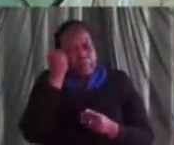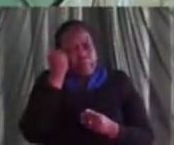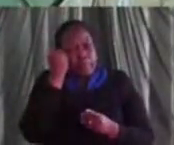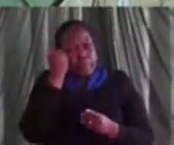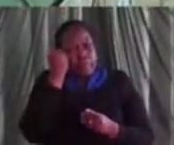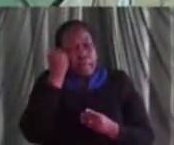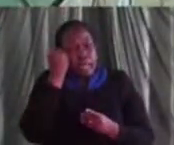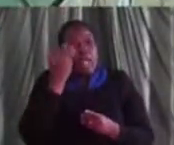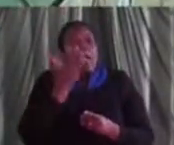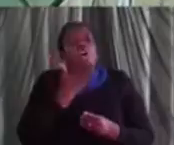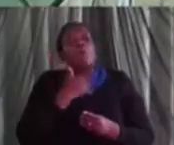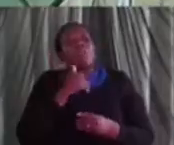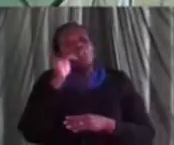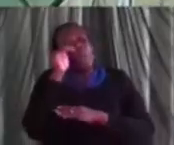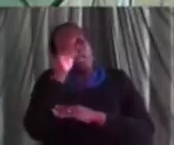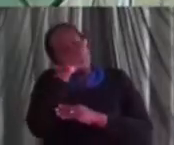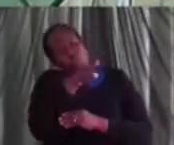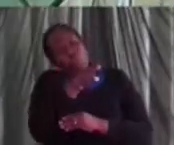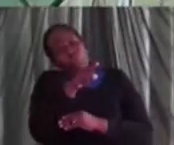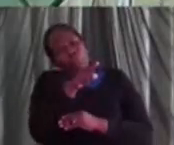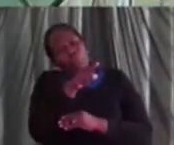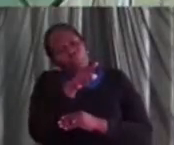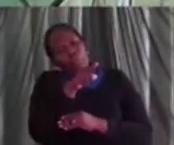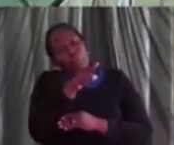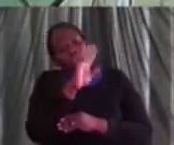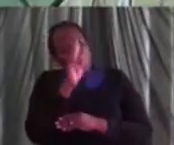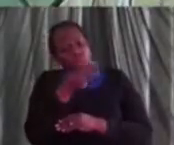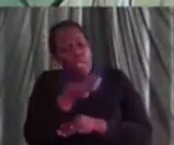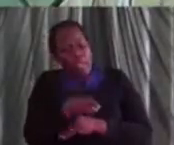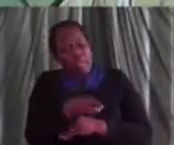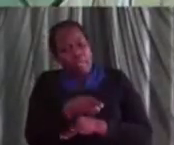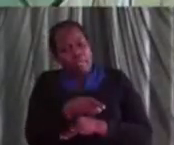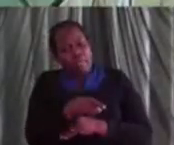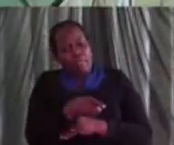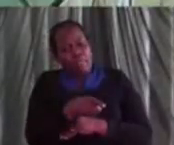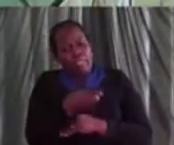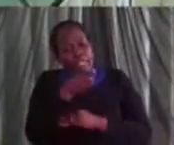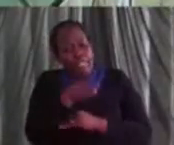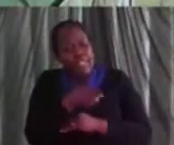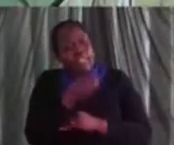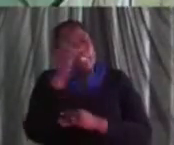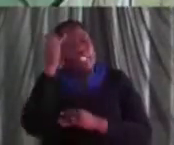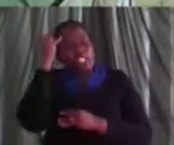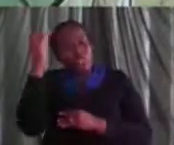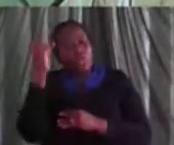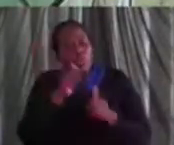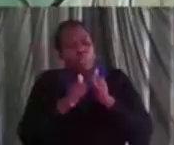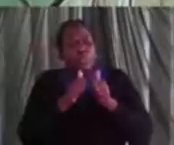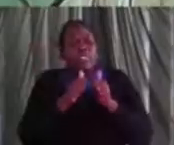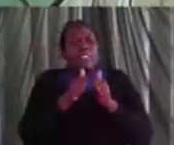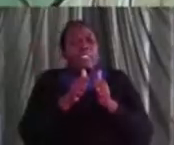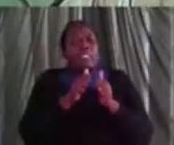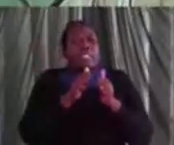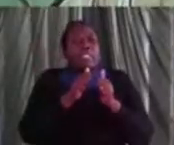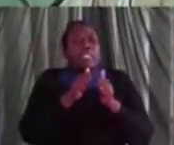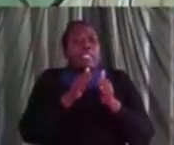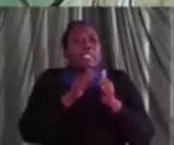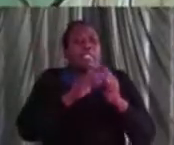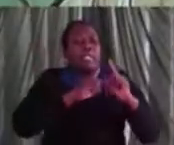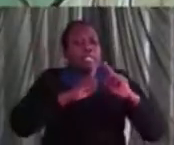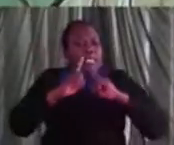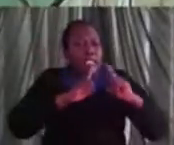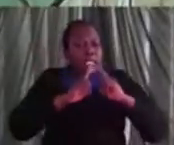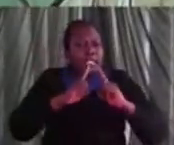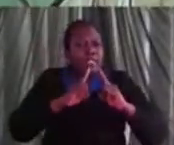I just want to ask you, because the issue that came up, one of the issues that were discussed in the tribunal concerned an